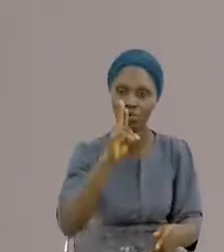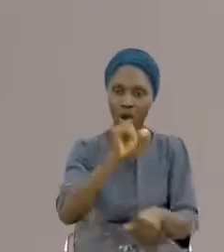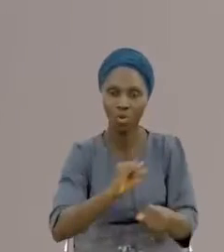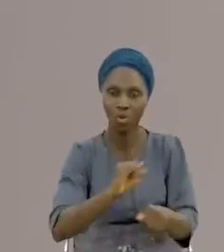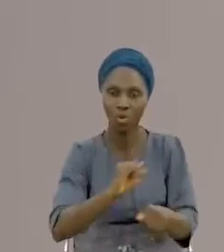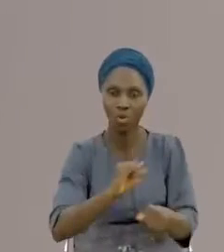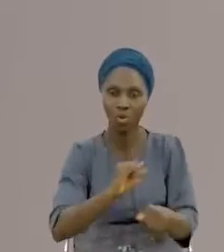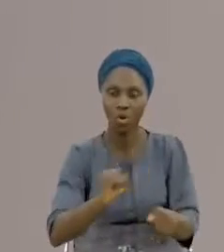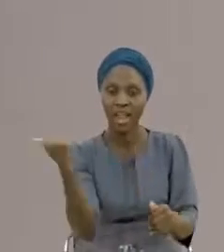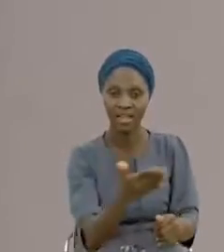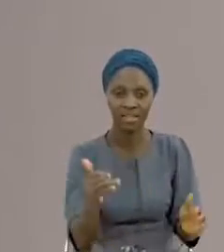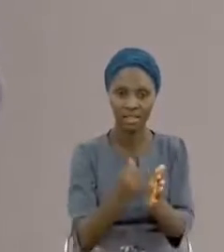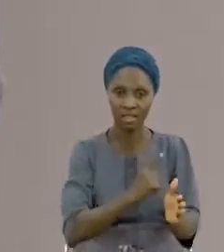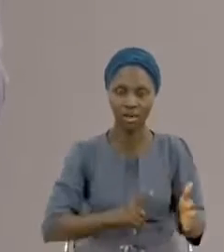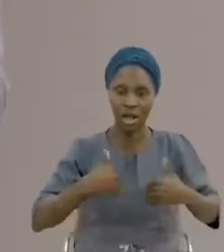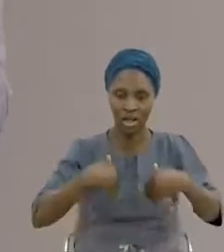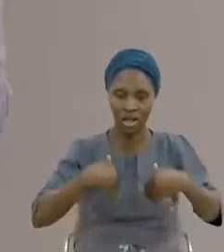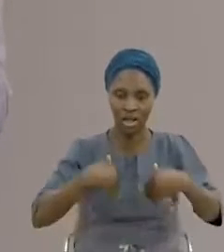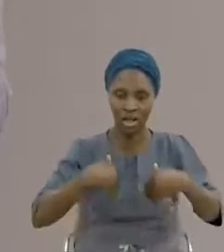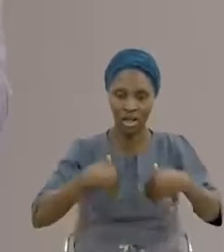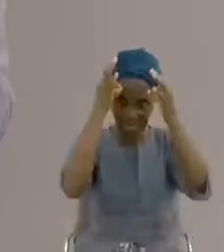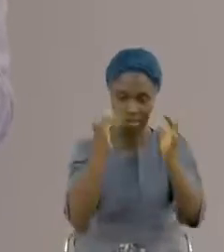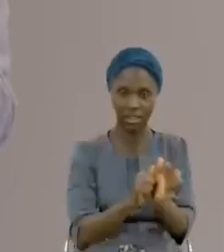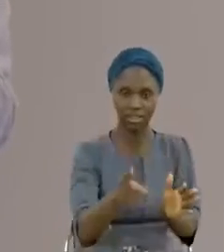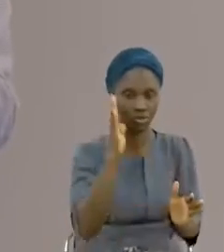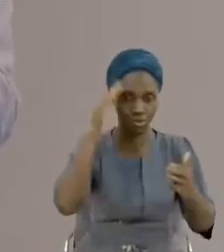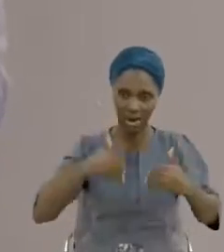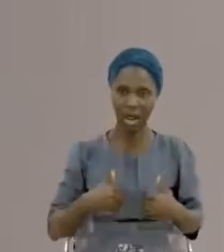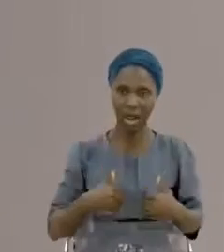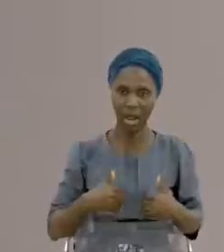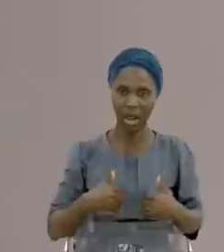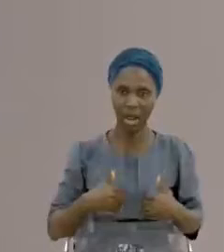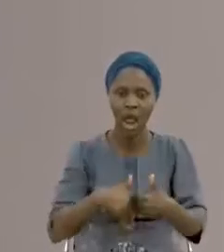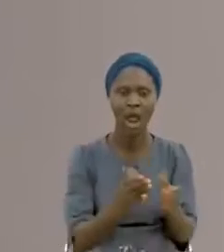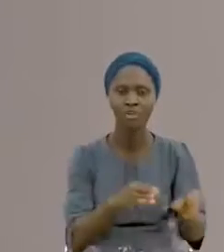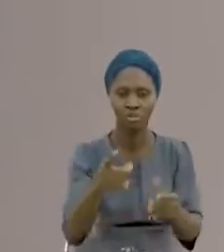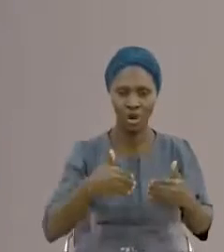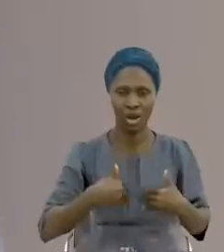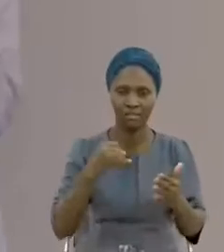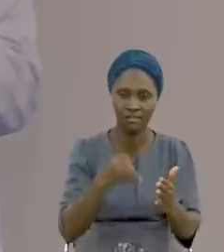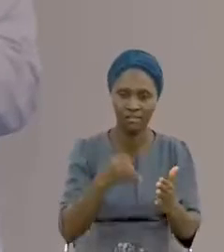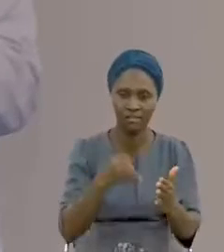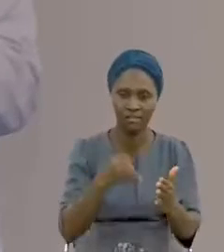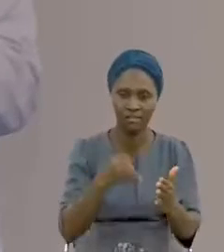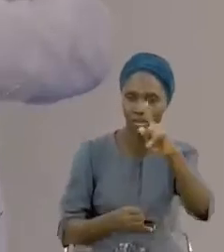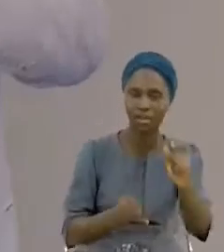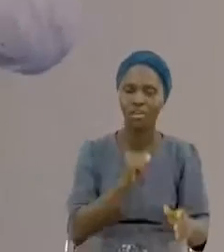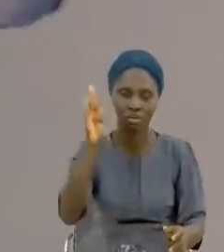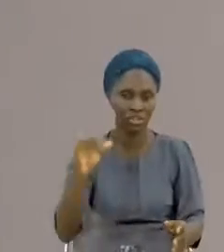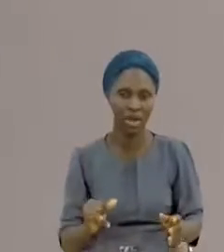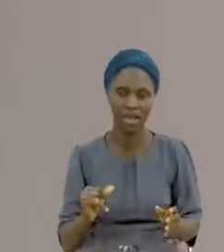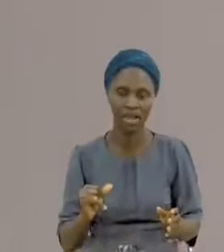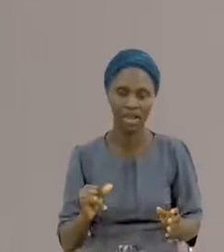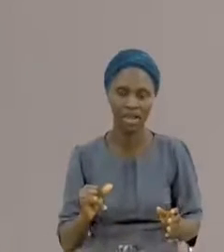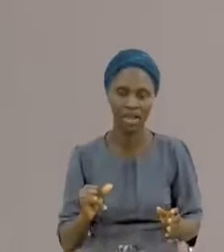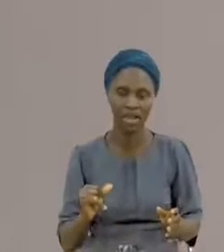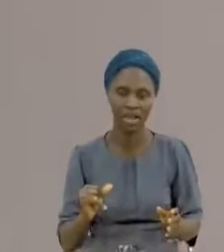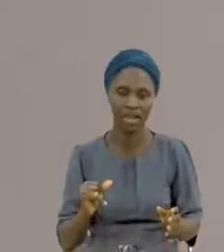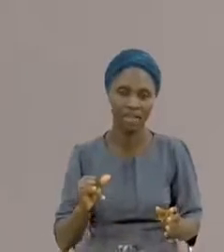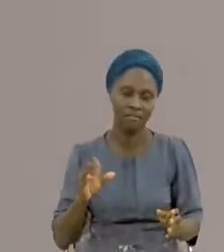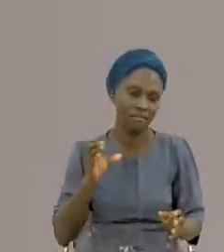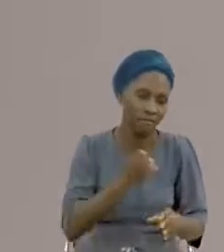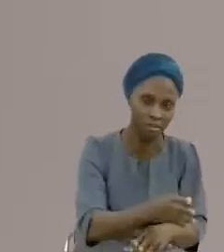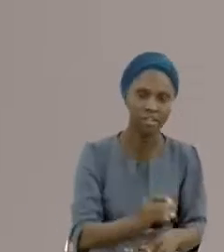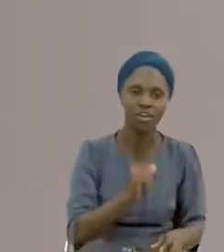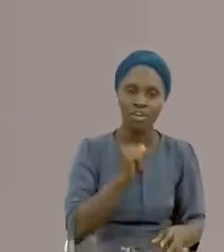by force, not by violence, not by protests, not by fighting.